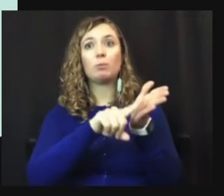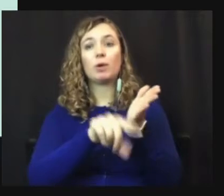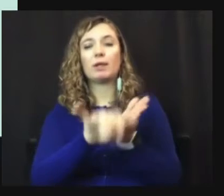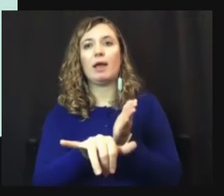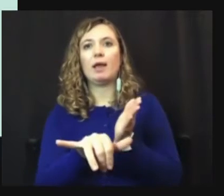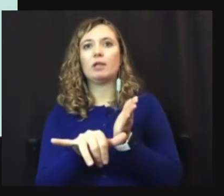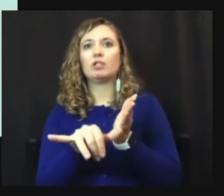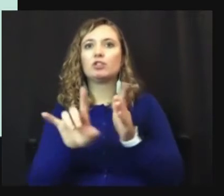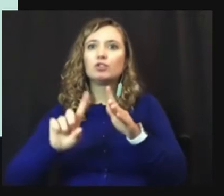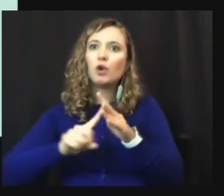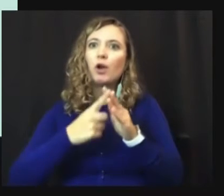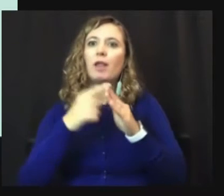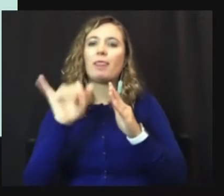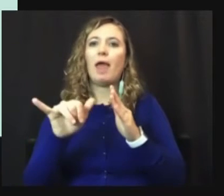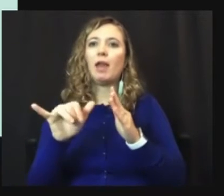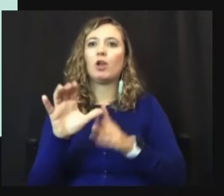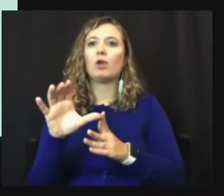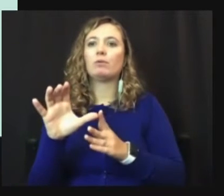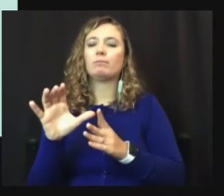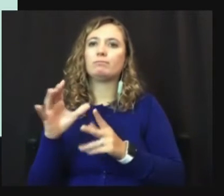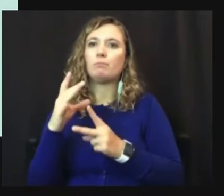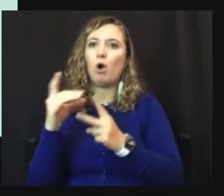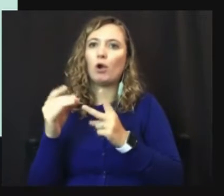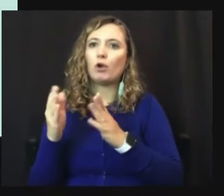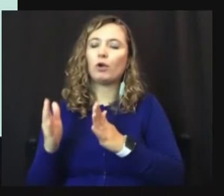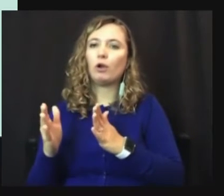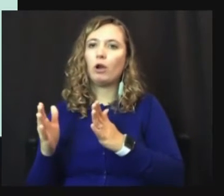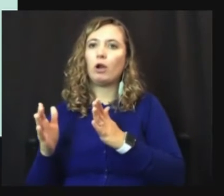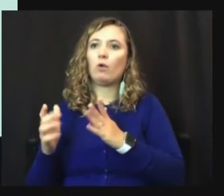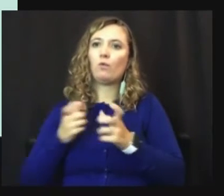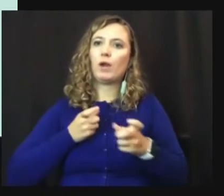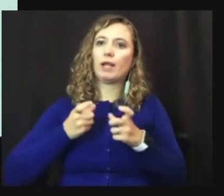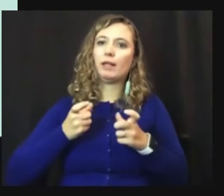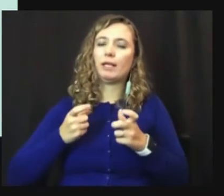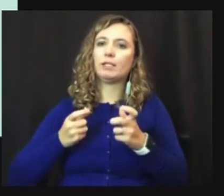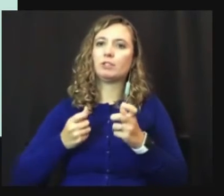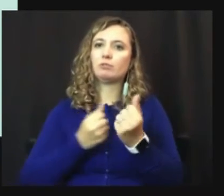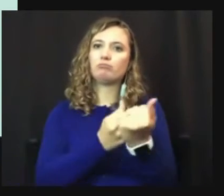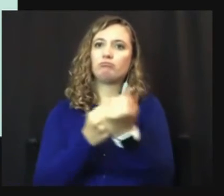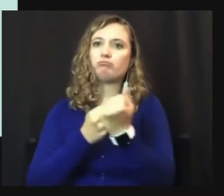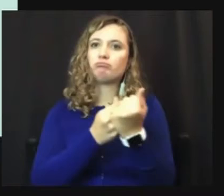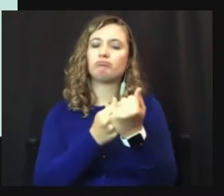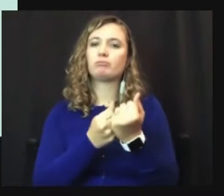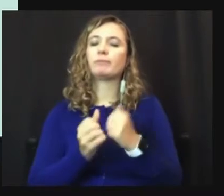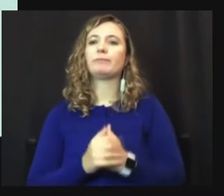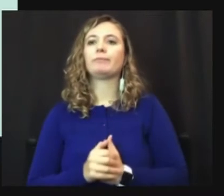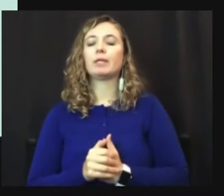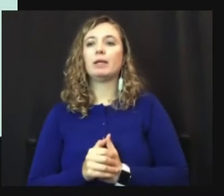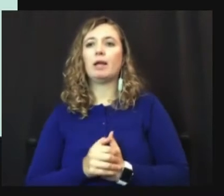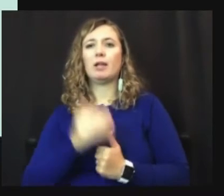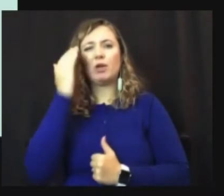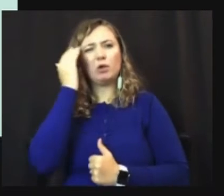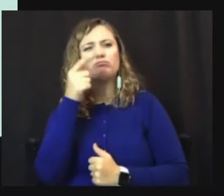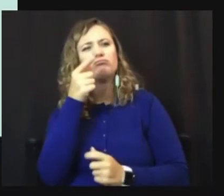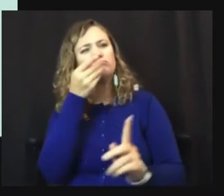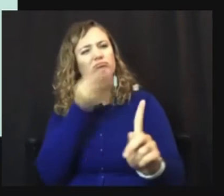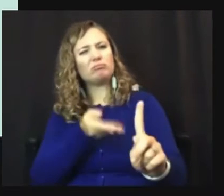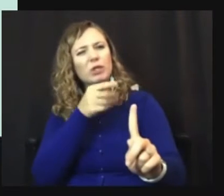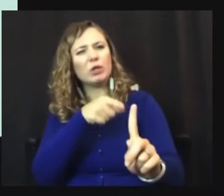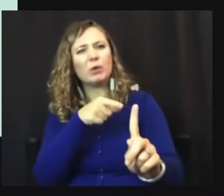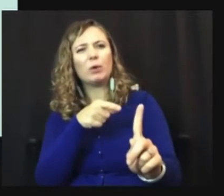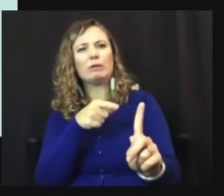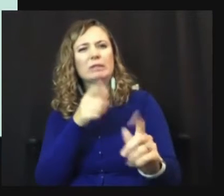with them and say, I noticed that you might be a little uncomfortable right now. I know that you love smelling